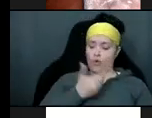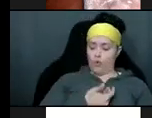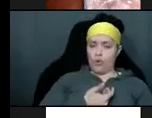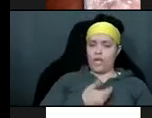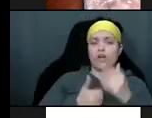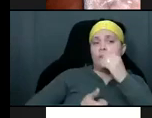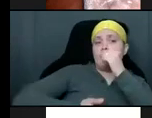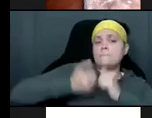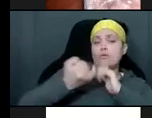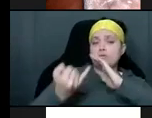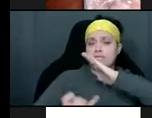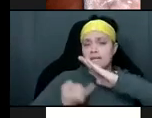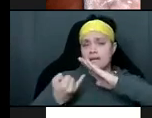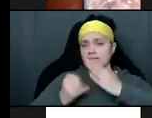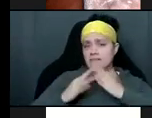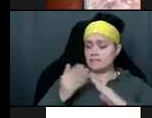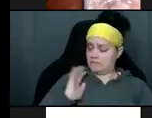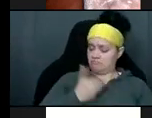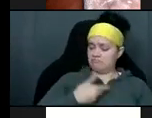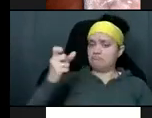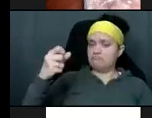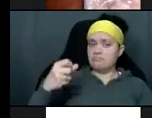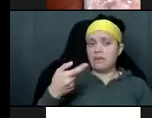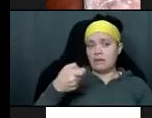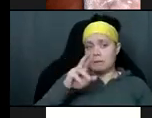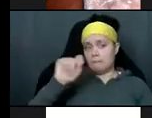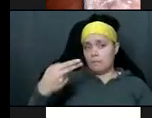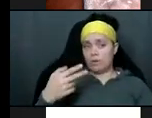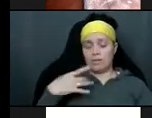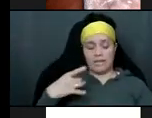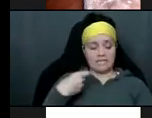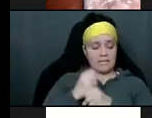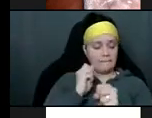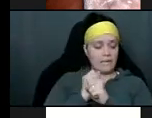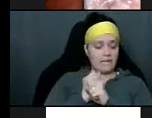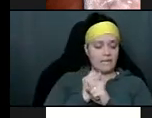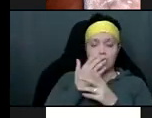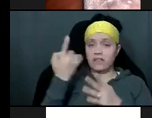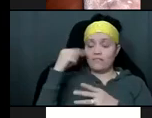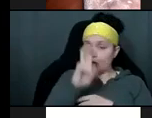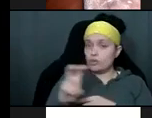the most isolated city. Perth likes to make it a feature of tourism.